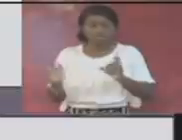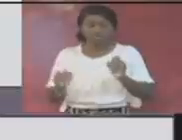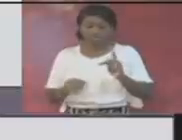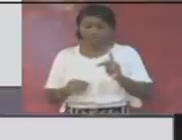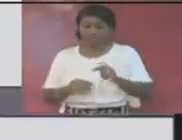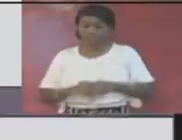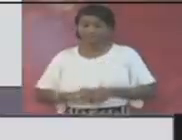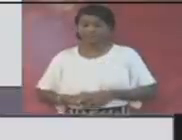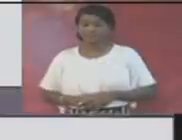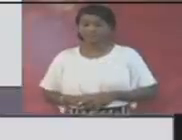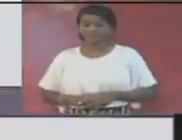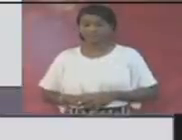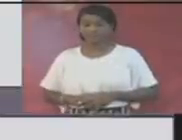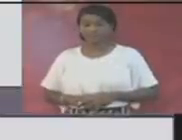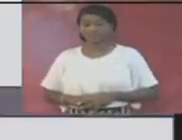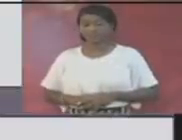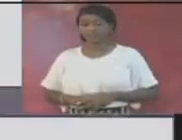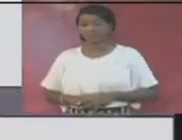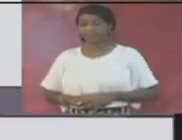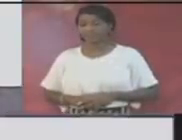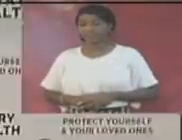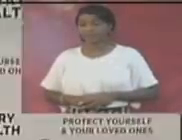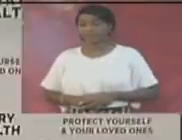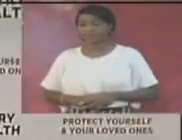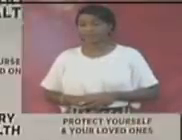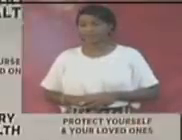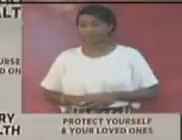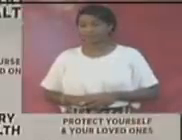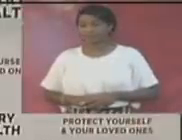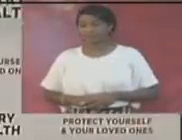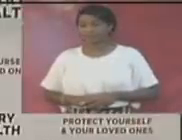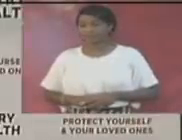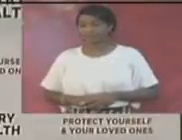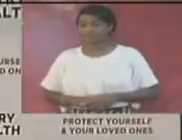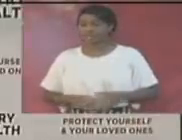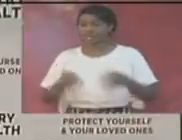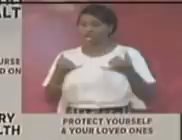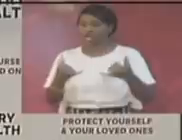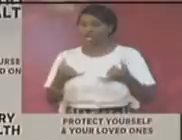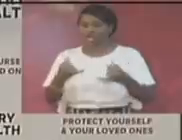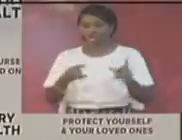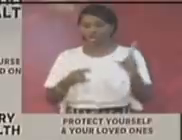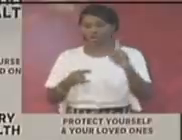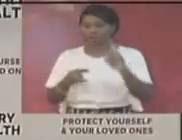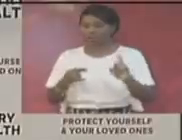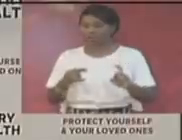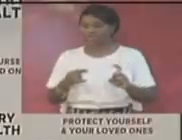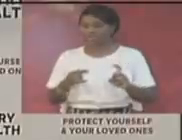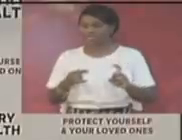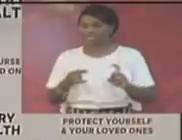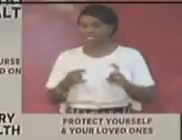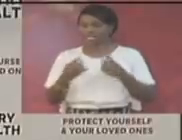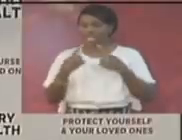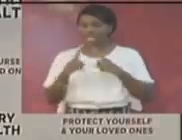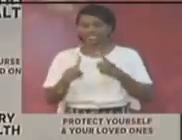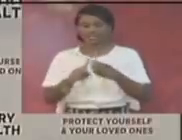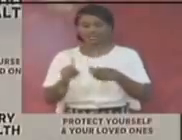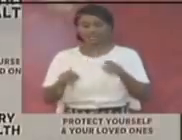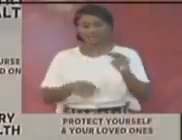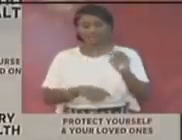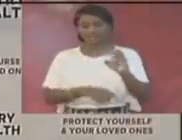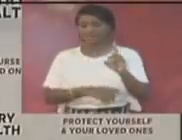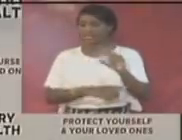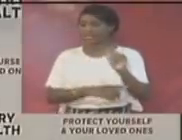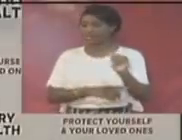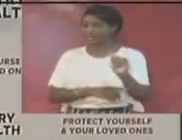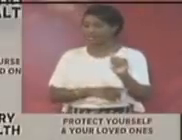Health. Very much, Dr. Mohammed. And we go now to our question and answer segment. Members of the media,